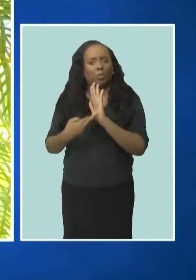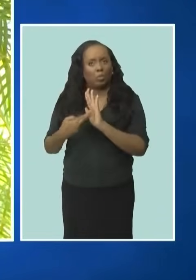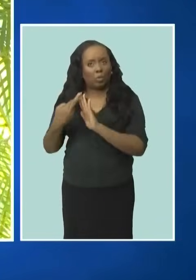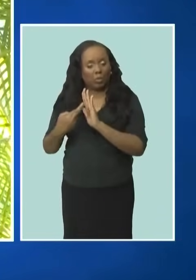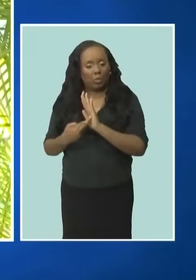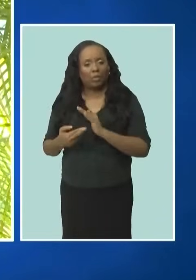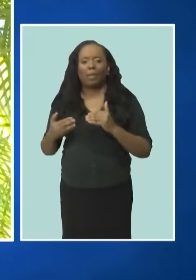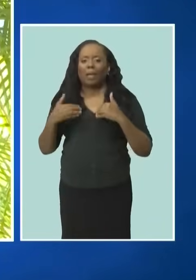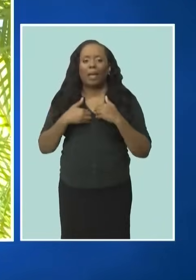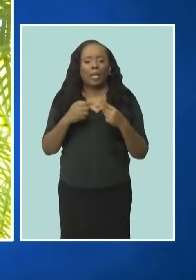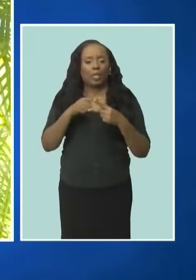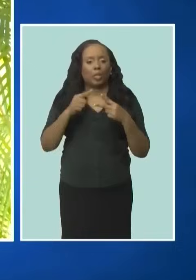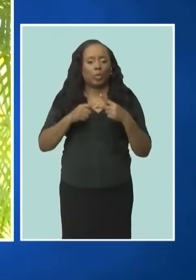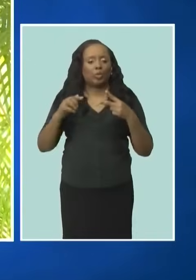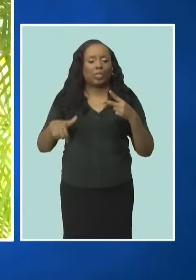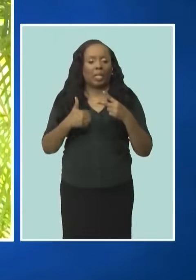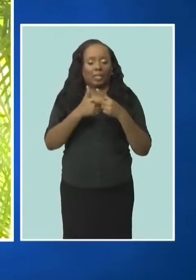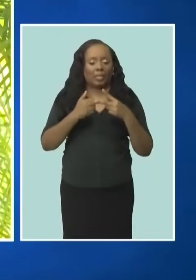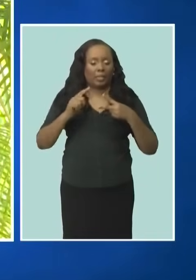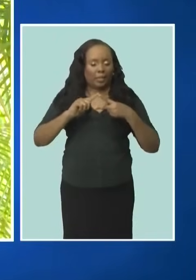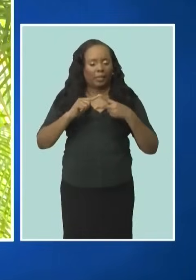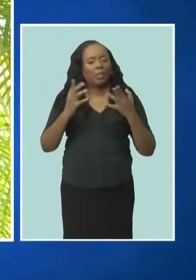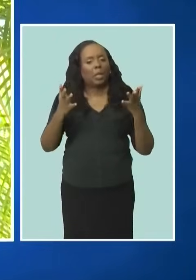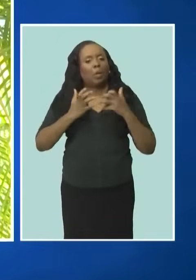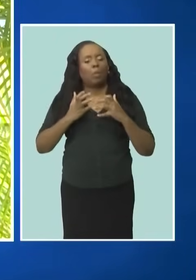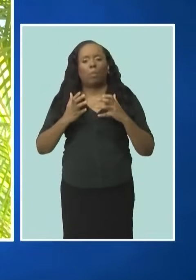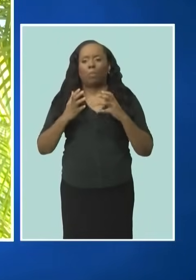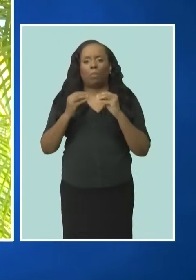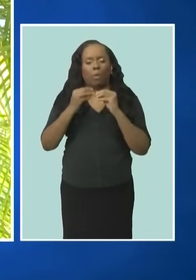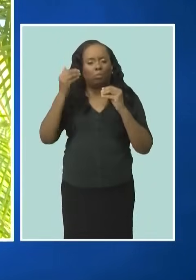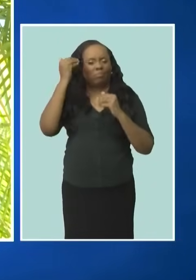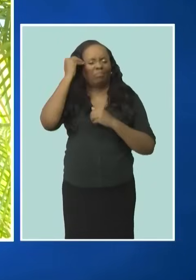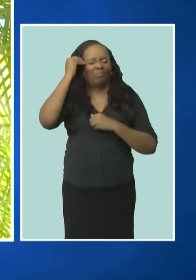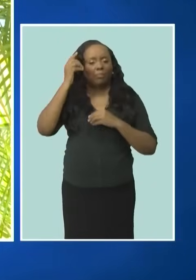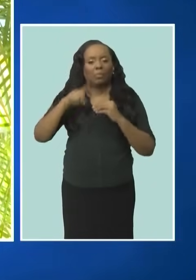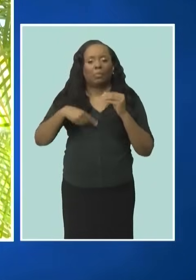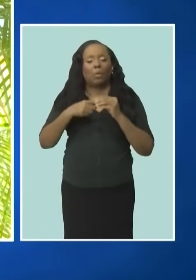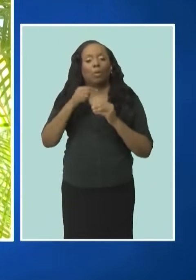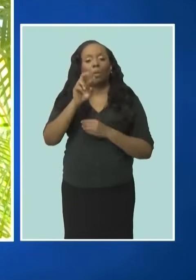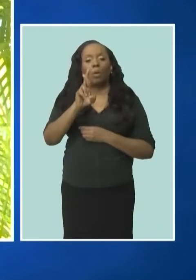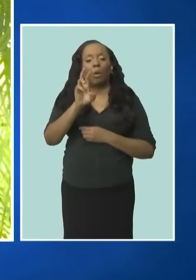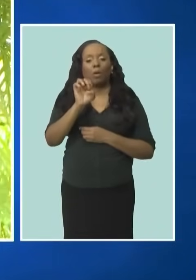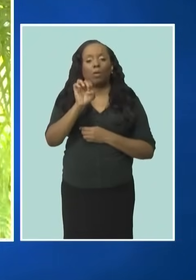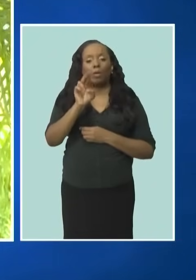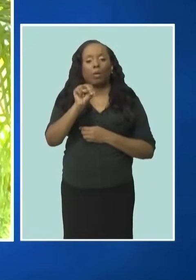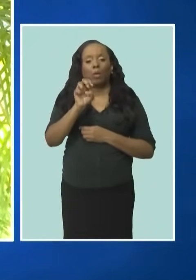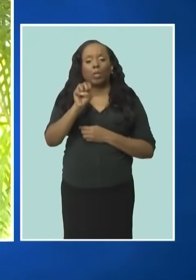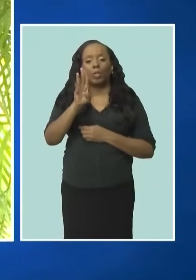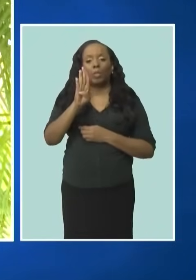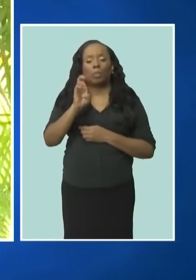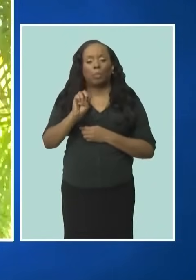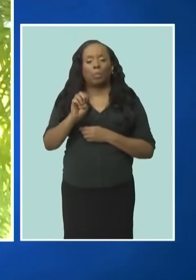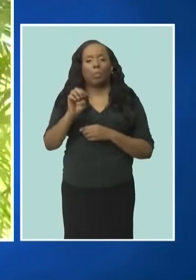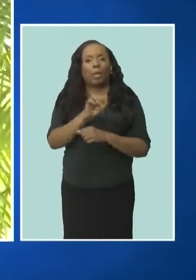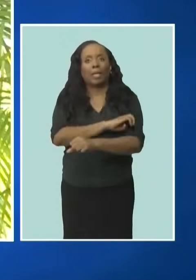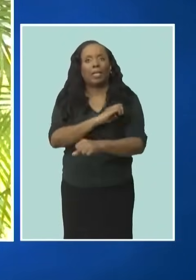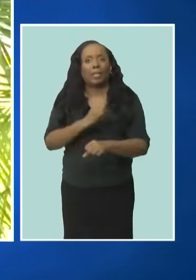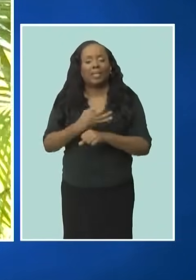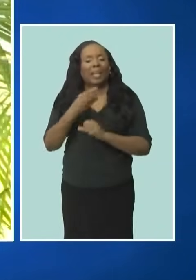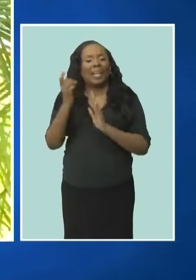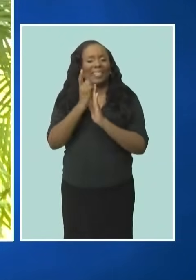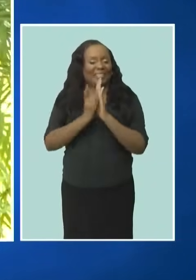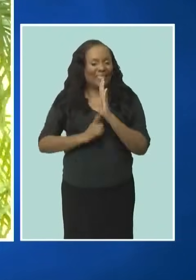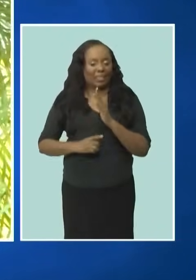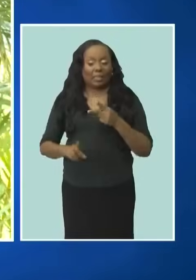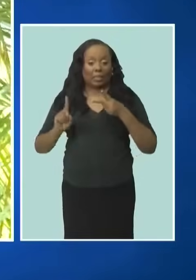two core aims. One, to raise awareness of the utilization of renewable energy and sustainable building design in our everyday